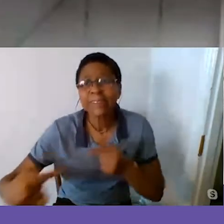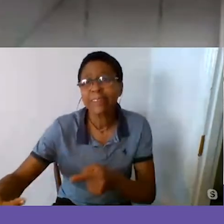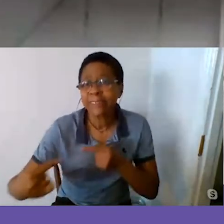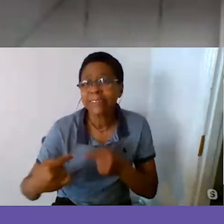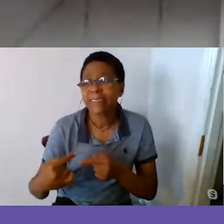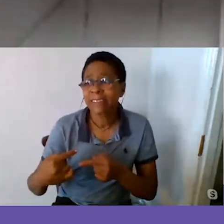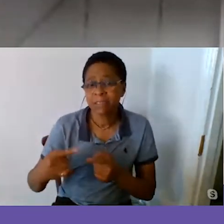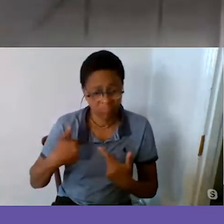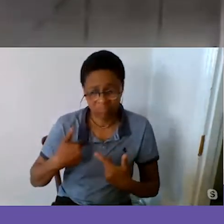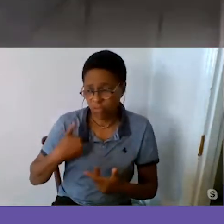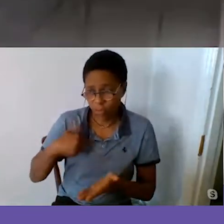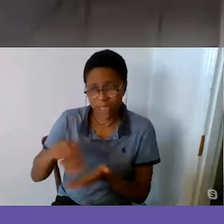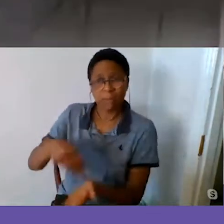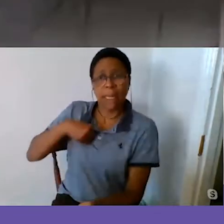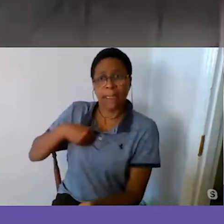like paid.